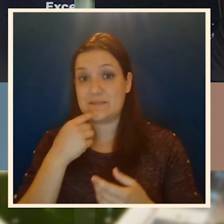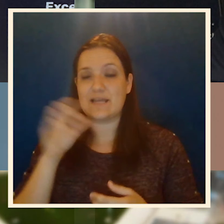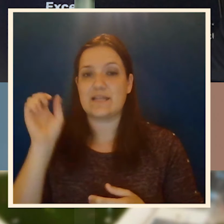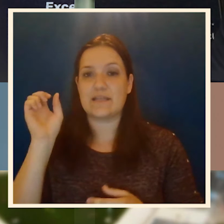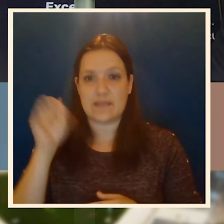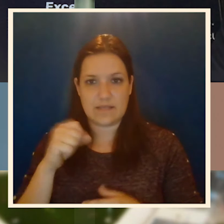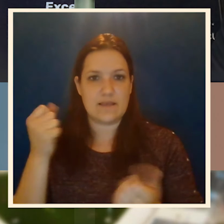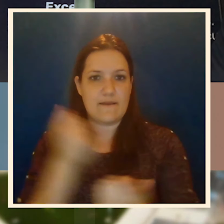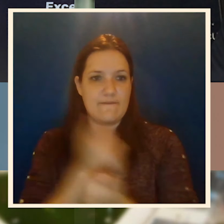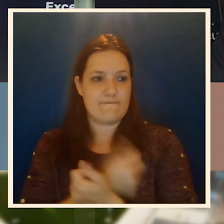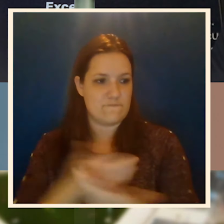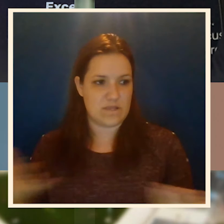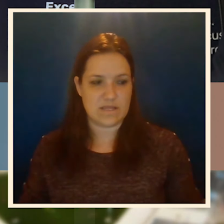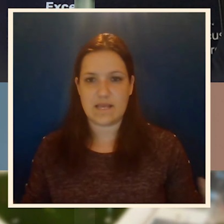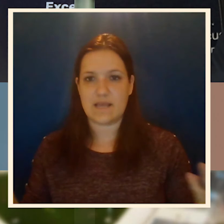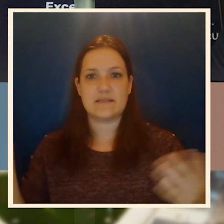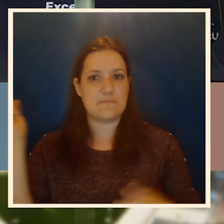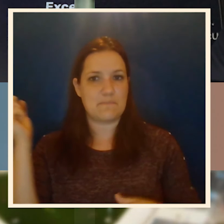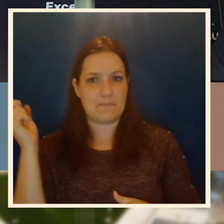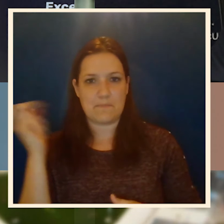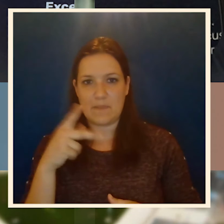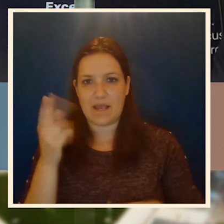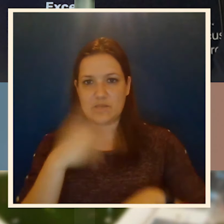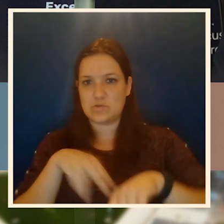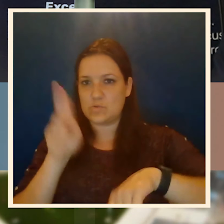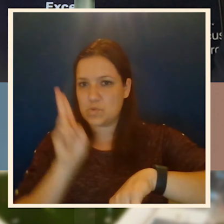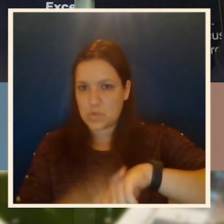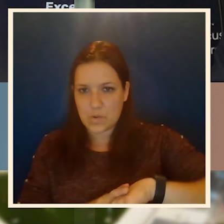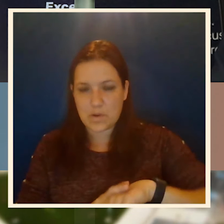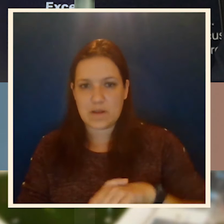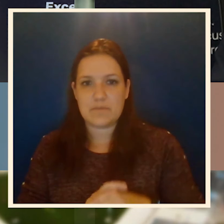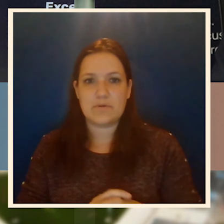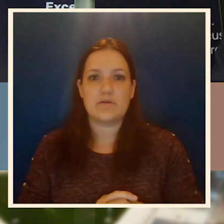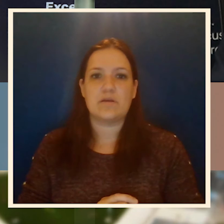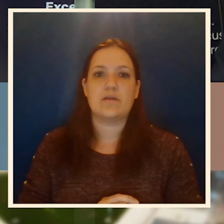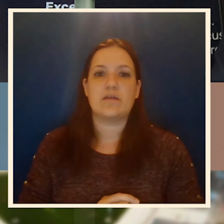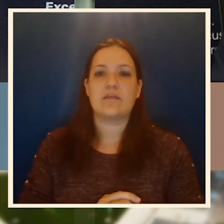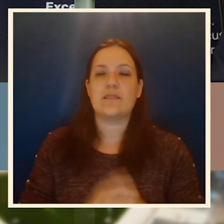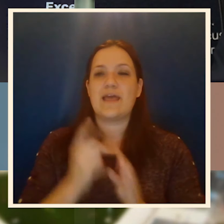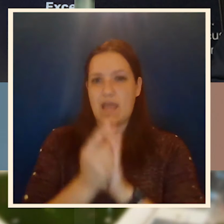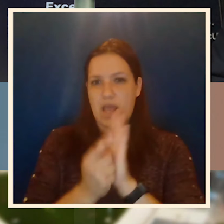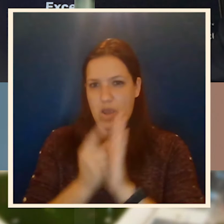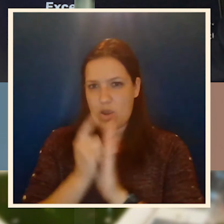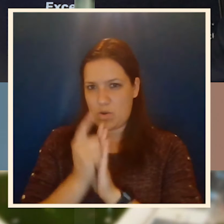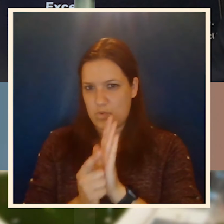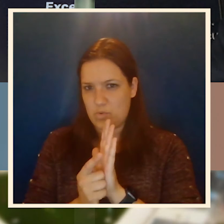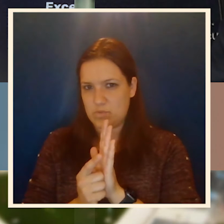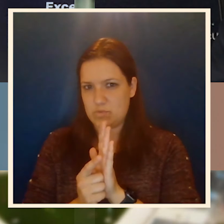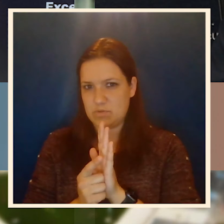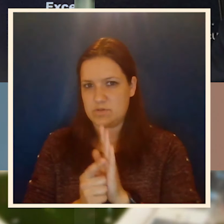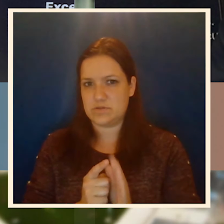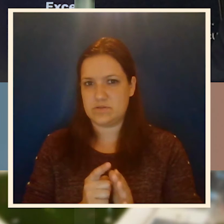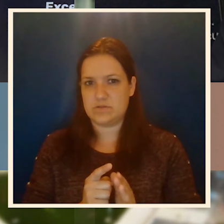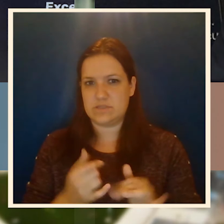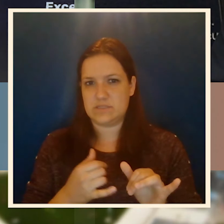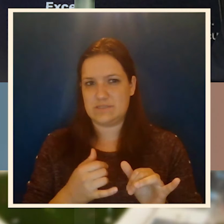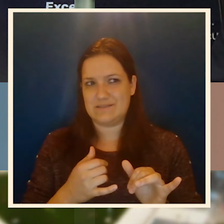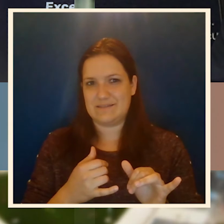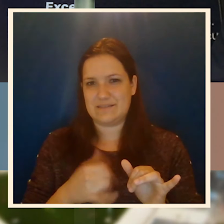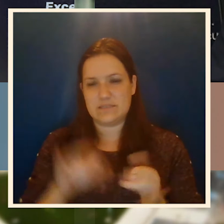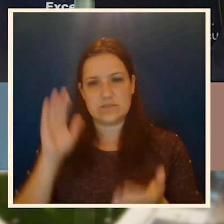everything is back to normal. The operating hours of the Lifestyle Center are